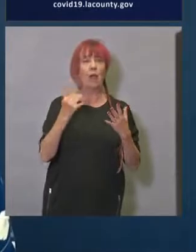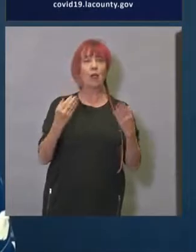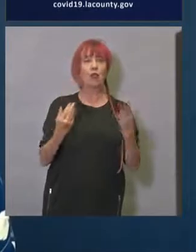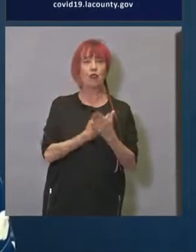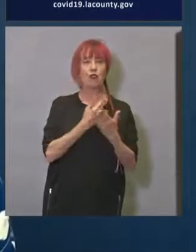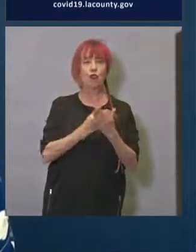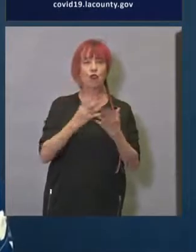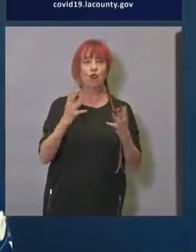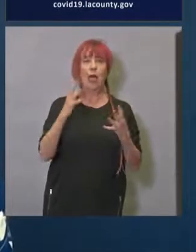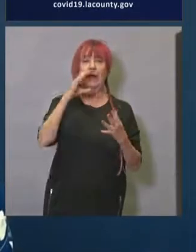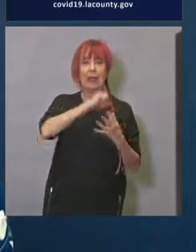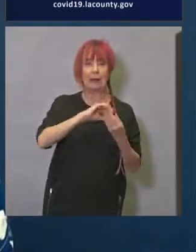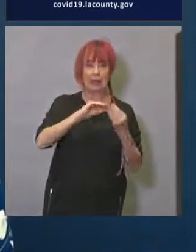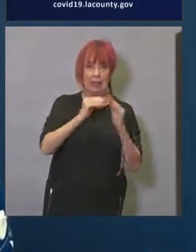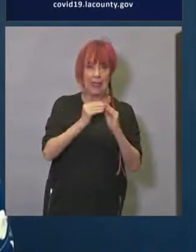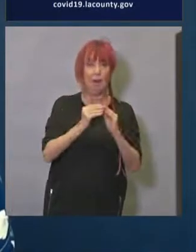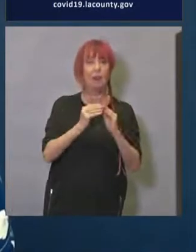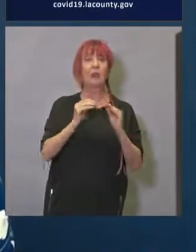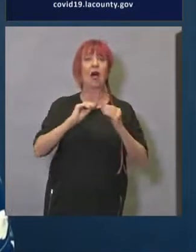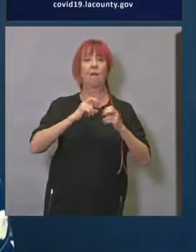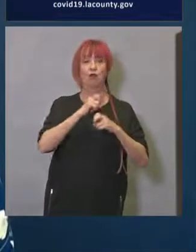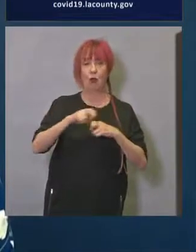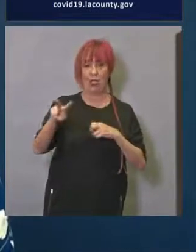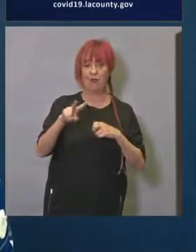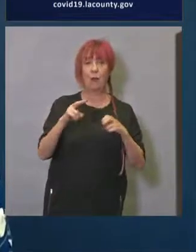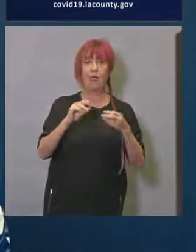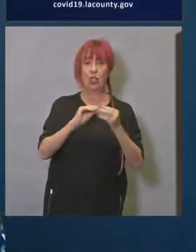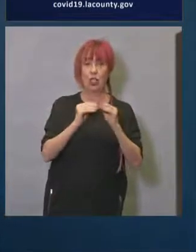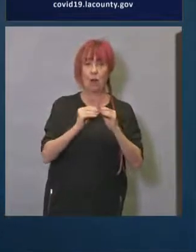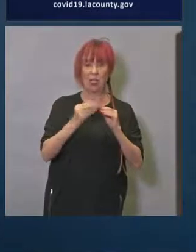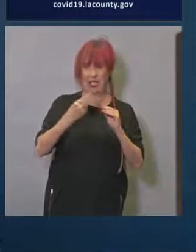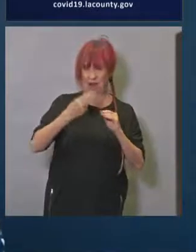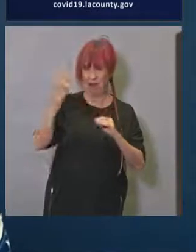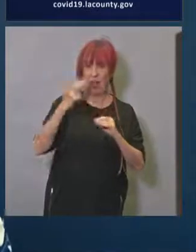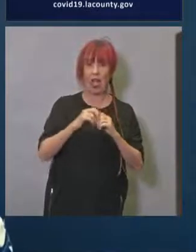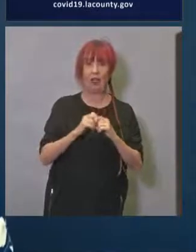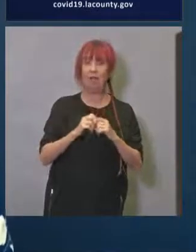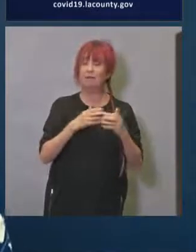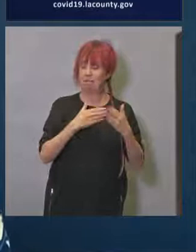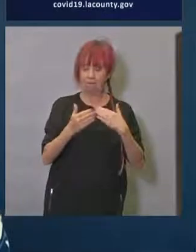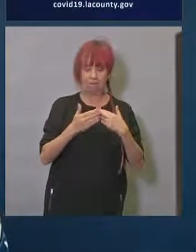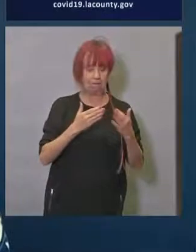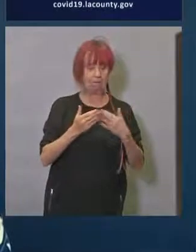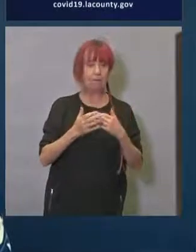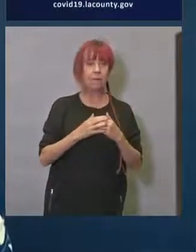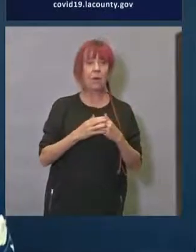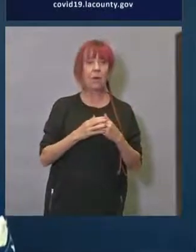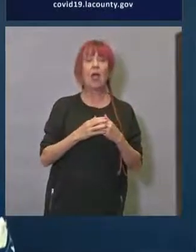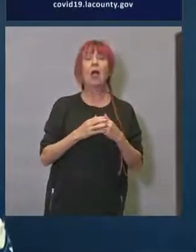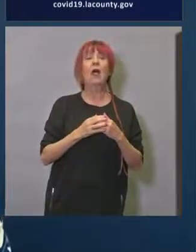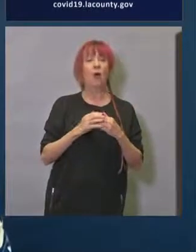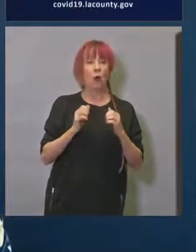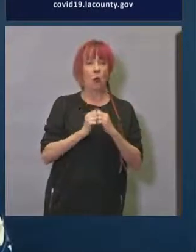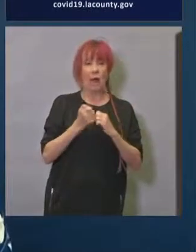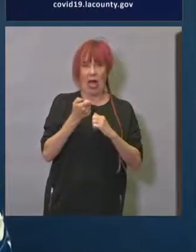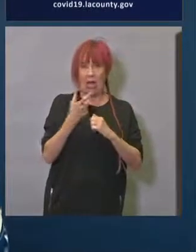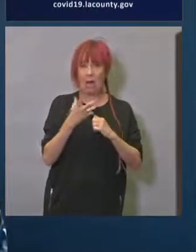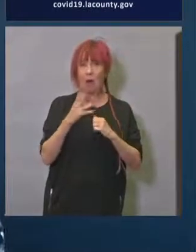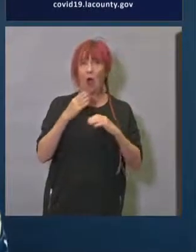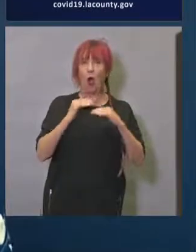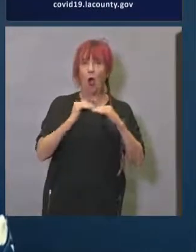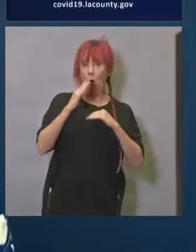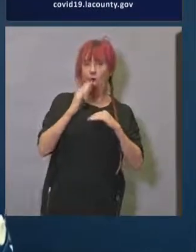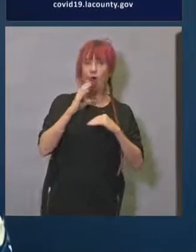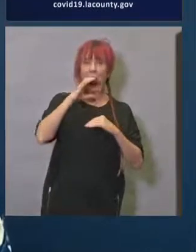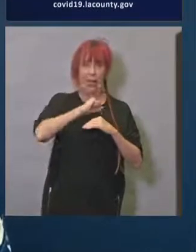value of the effective transmission number, or R, that is too high. Regardless, even with that slight overestimation